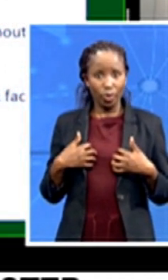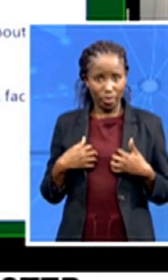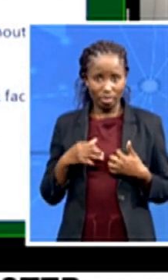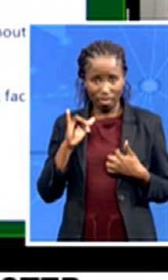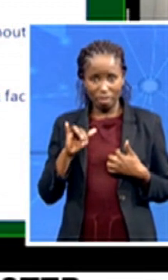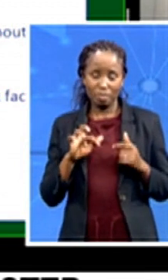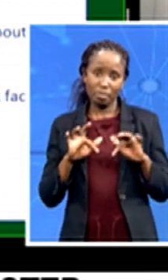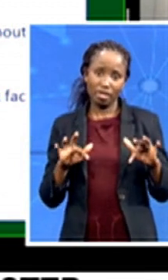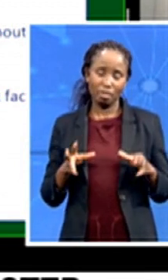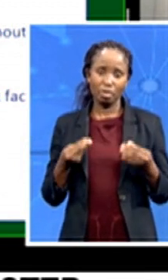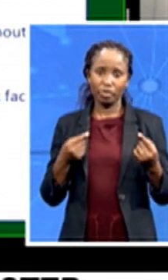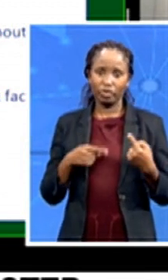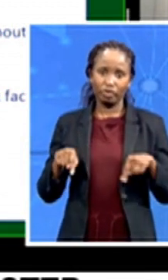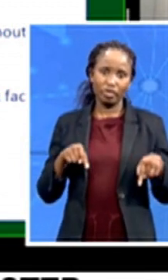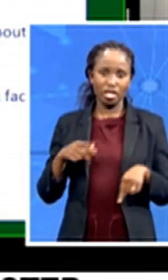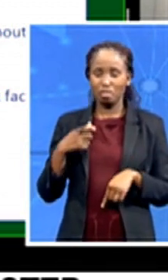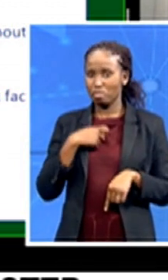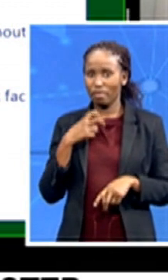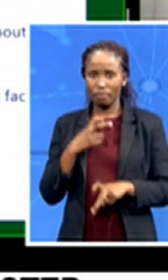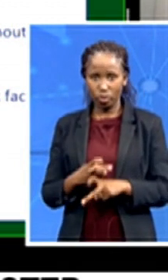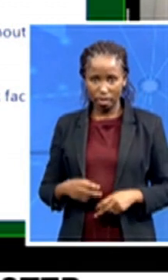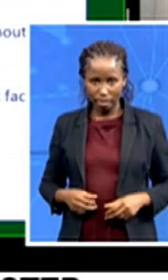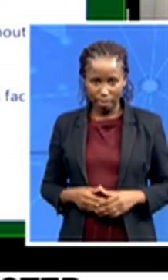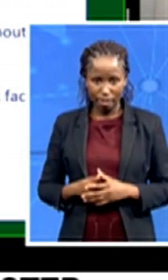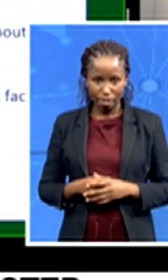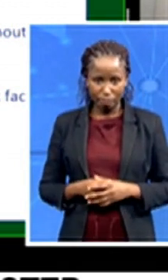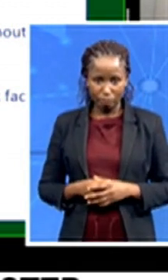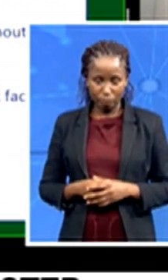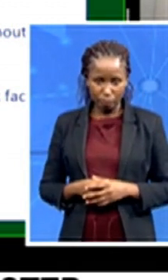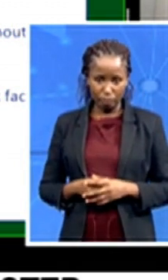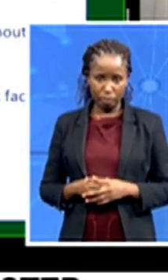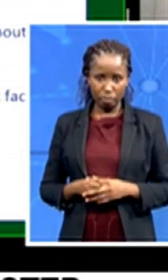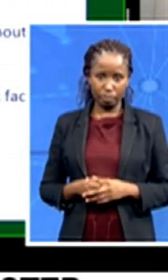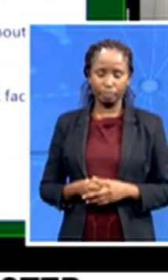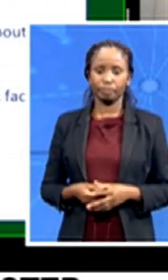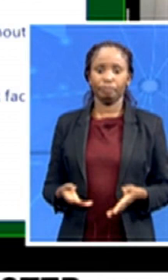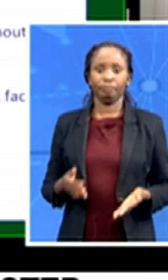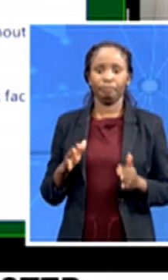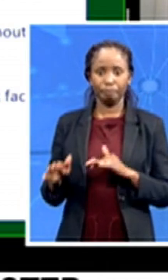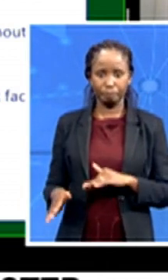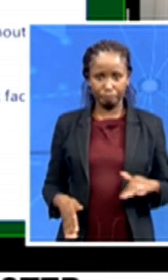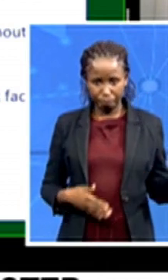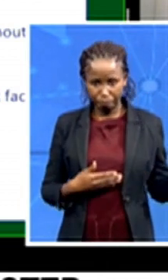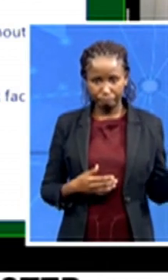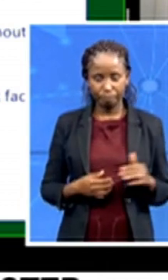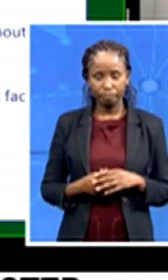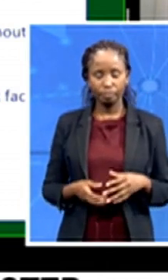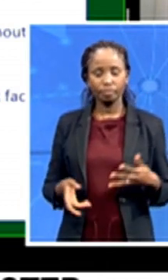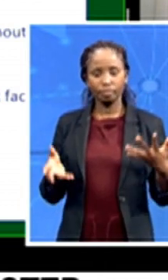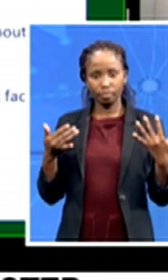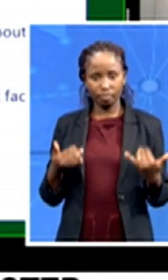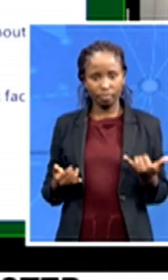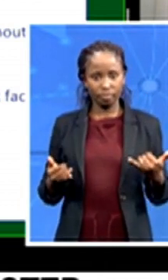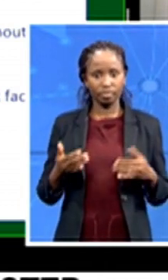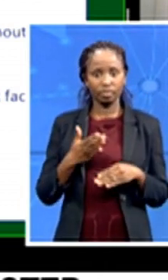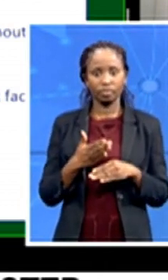would be inconsistent with causal association. And this is also very common now with COVID-19, where